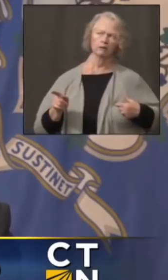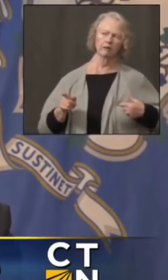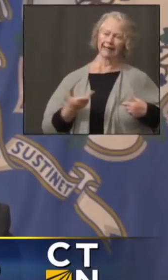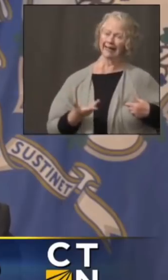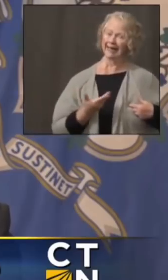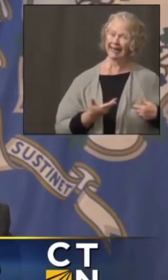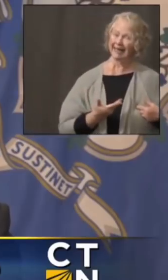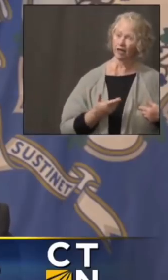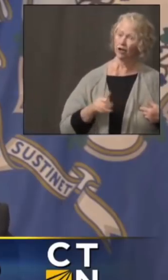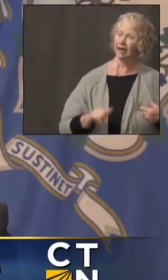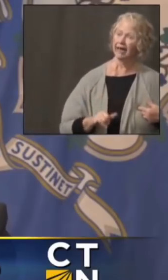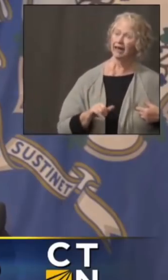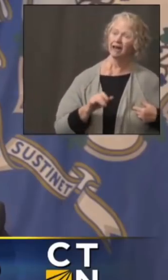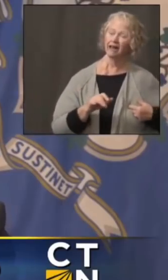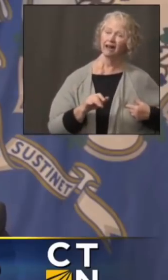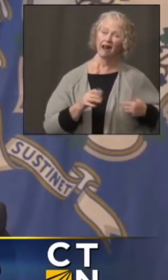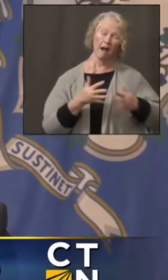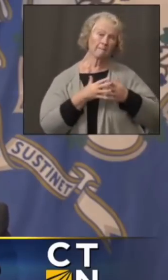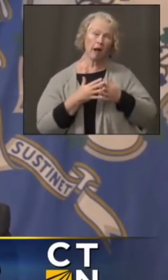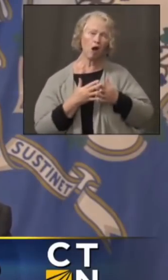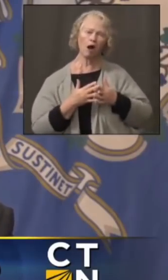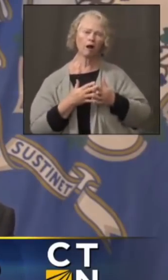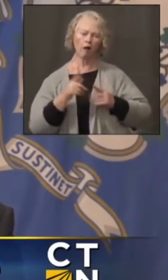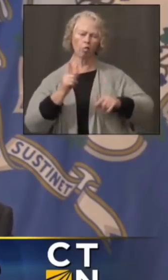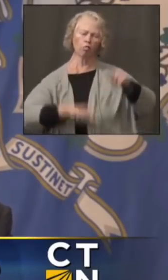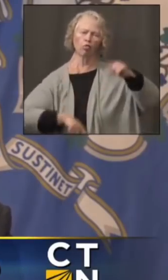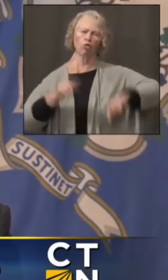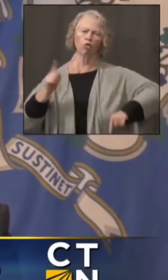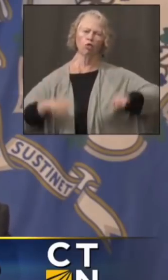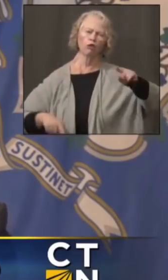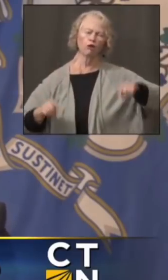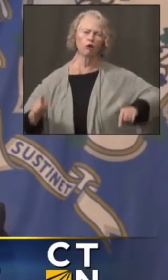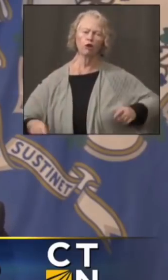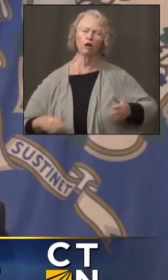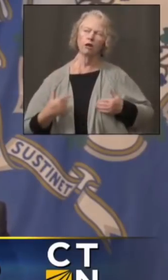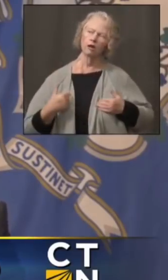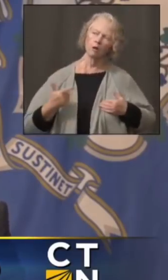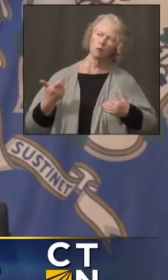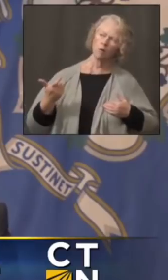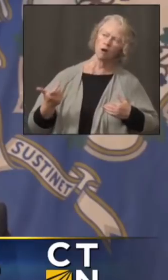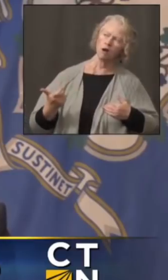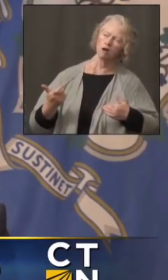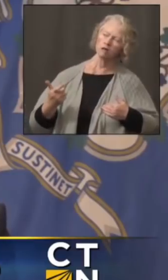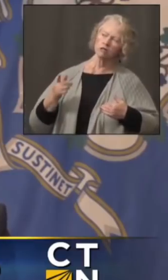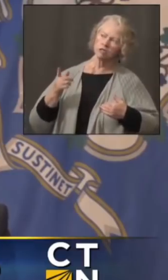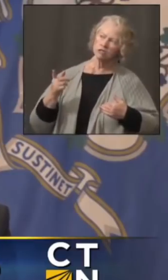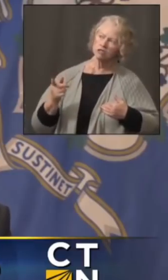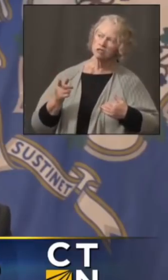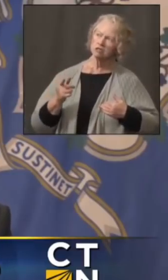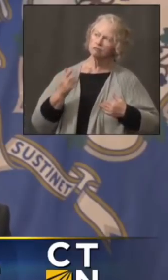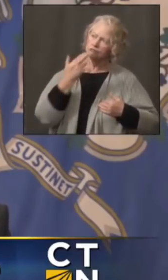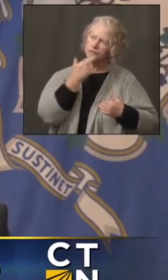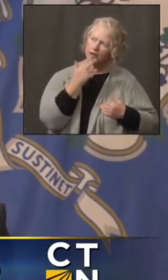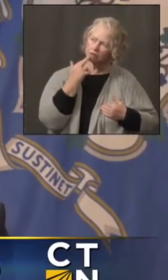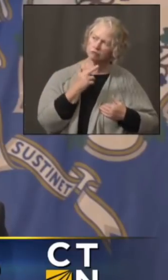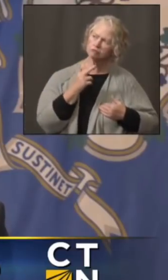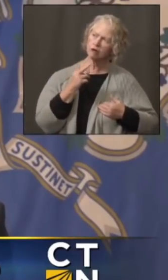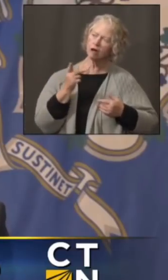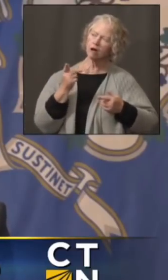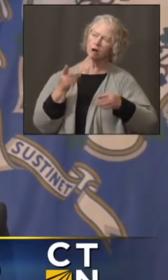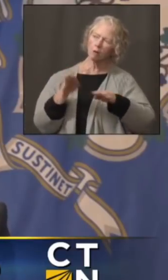what their priorities are in terms of restaurants and cafes and keeping schools open. I thought that was all instructive.